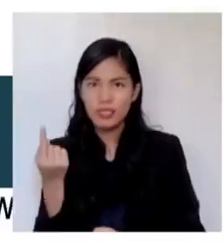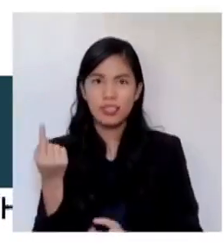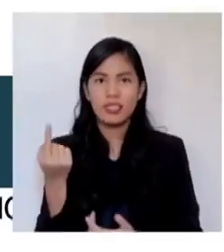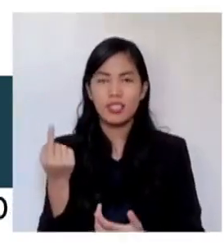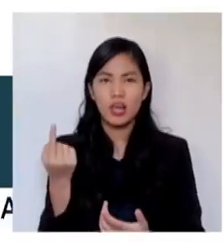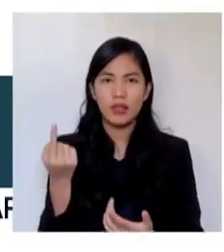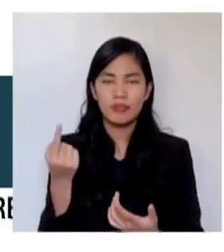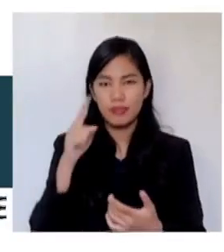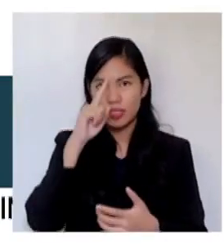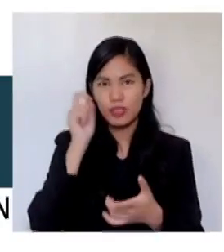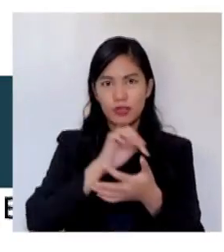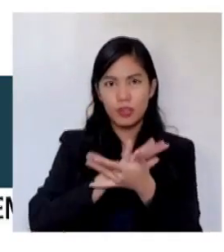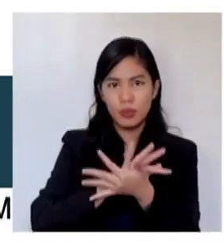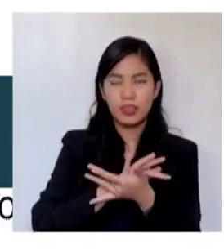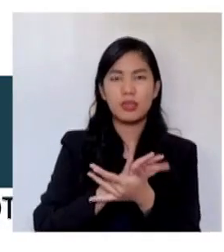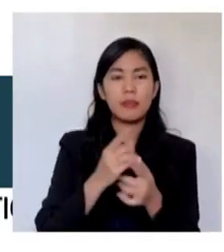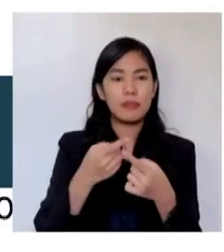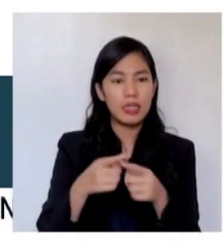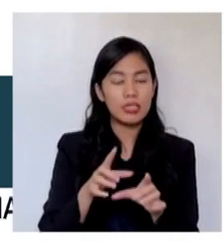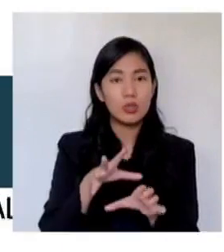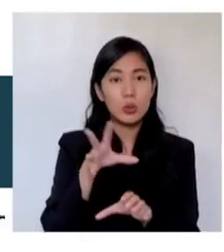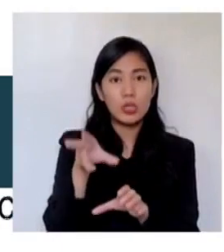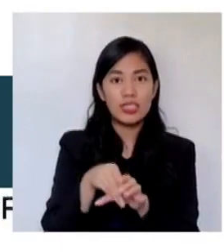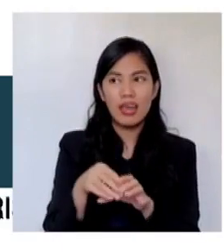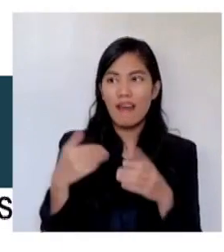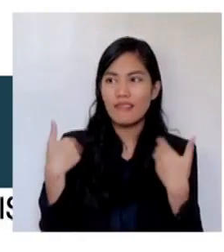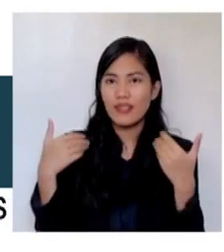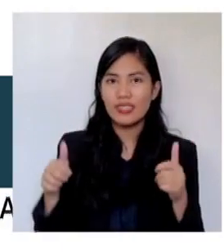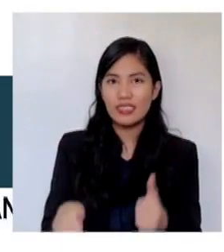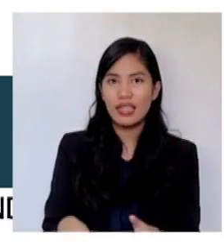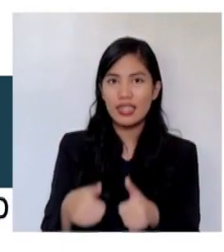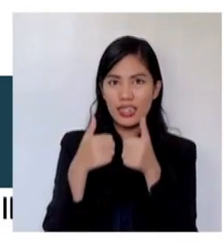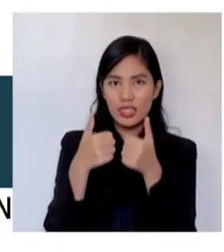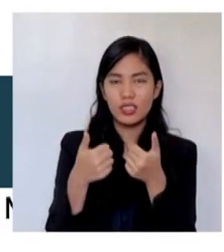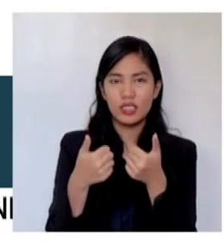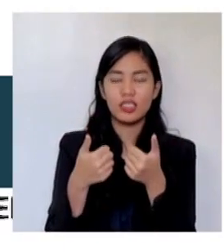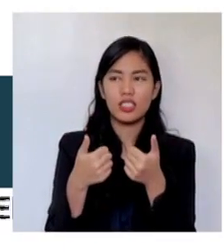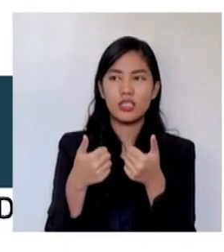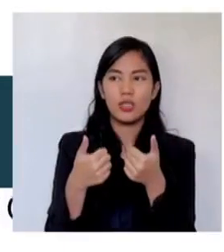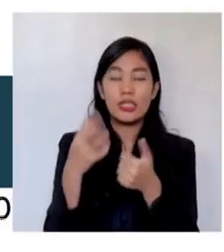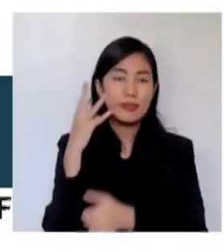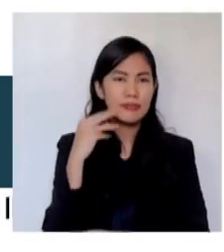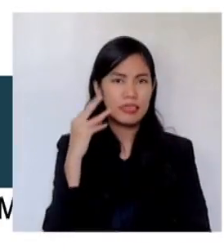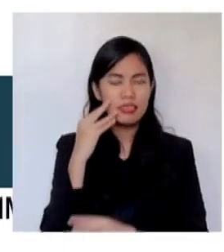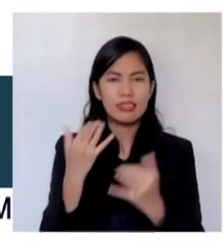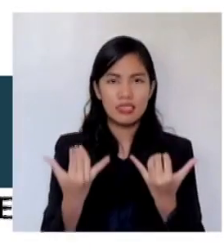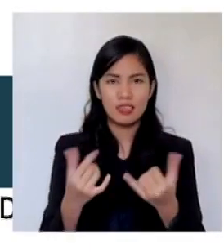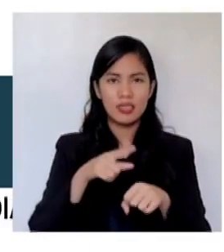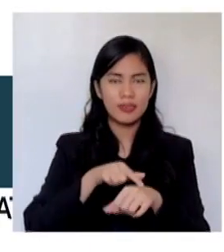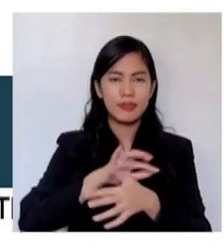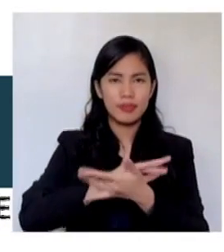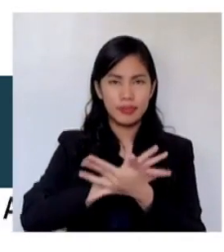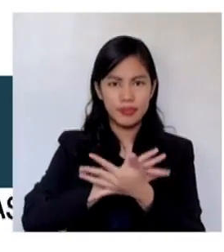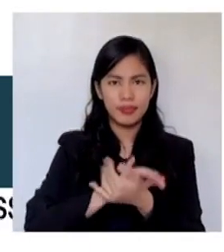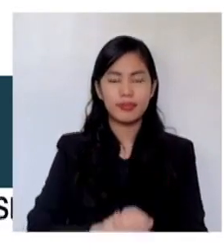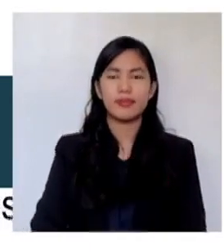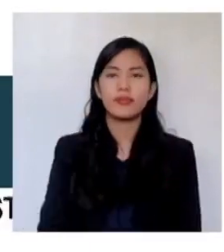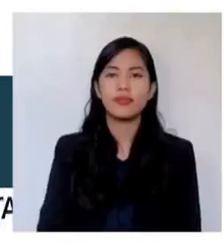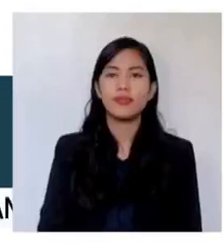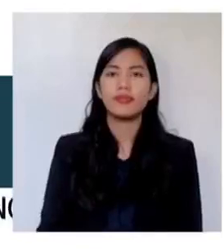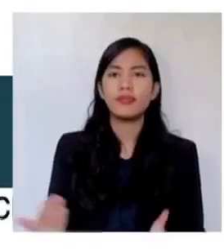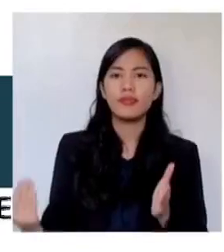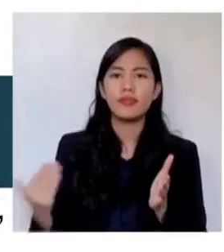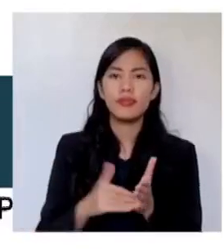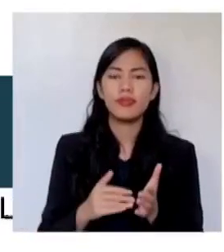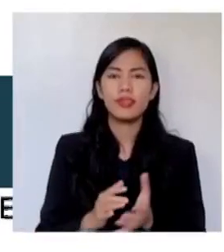challenges that have been presented to us by the pandemic. And again, going back to